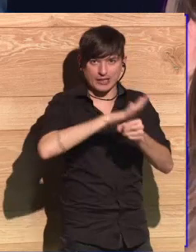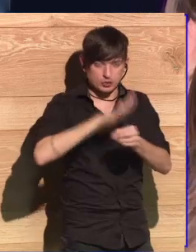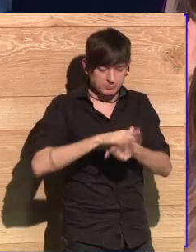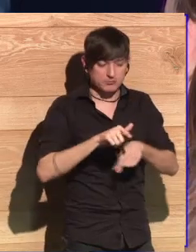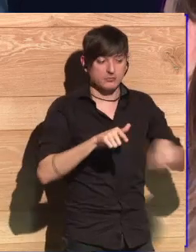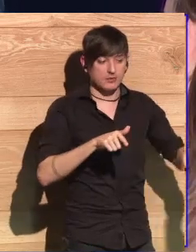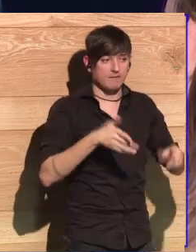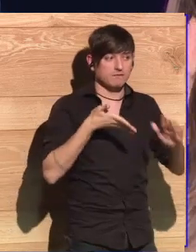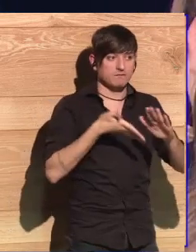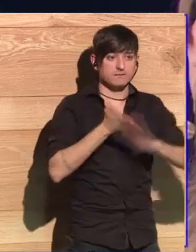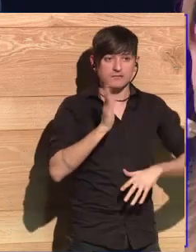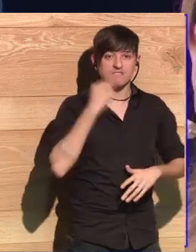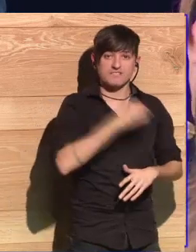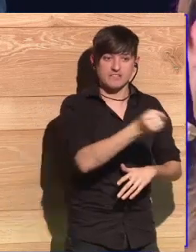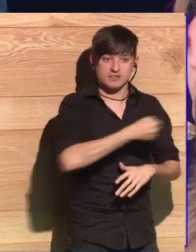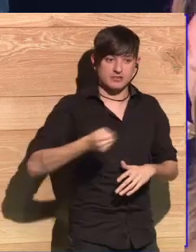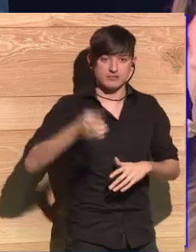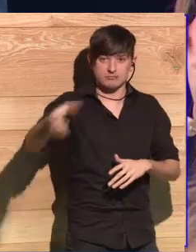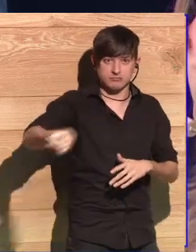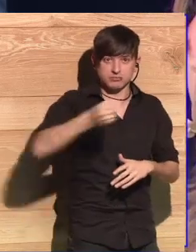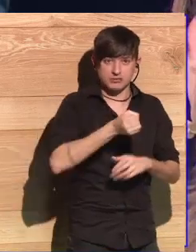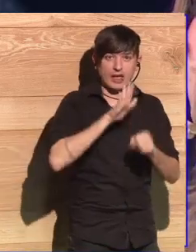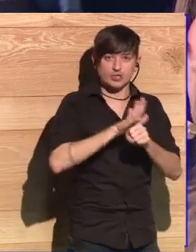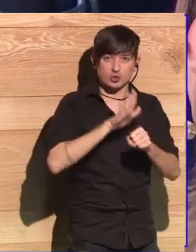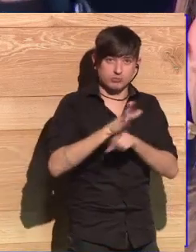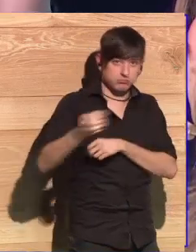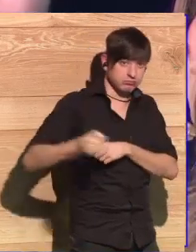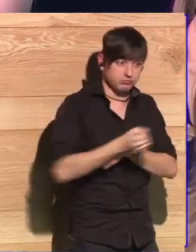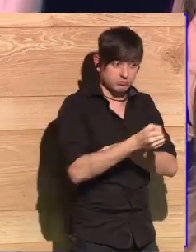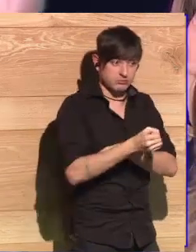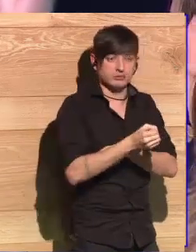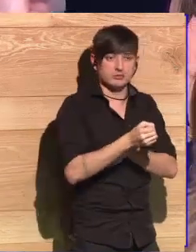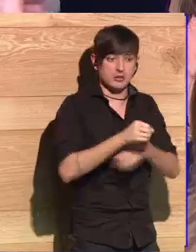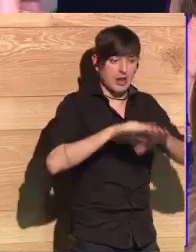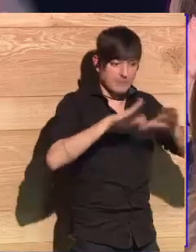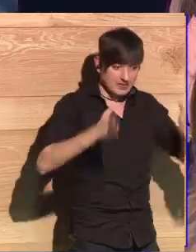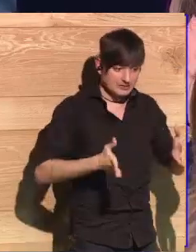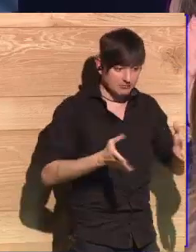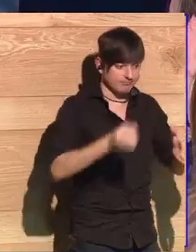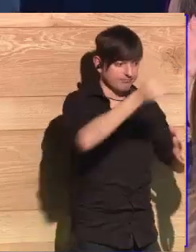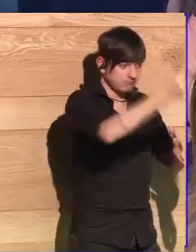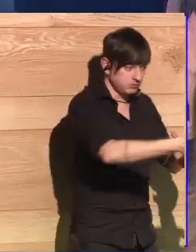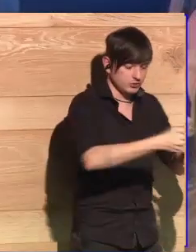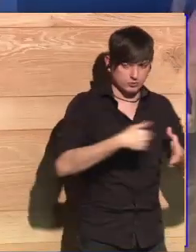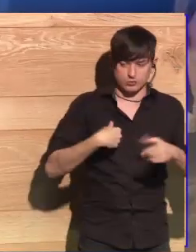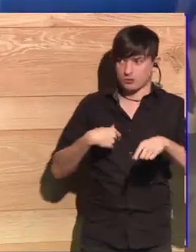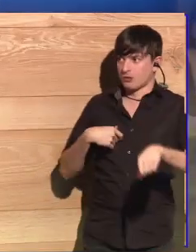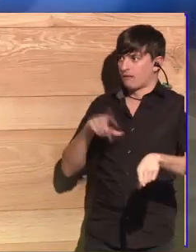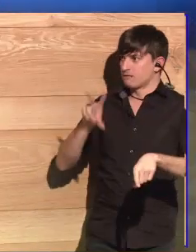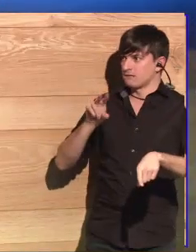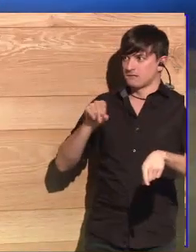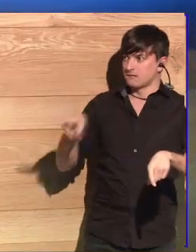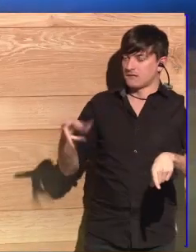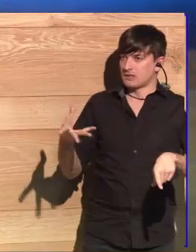refrigerator and took out the bottle of ketchup and put that on the table next to me. And I said, "Oh my God, he's going to eat me." And